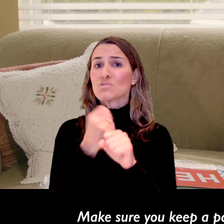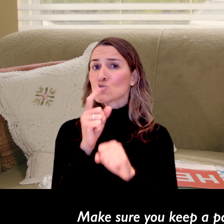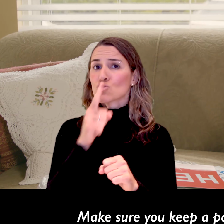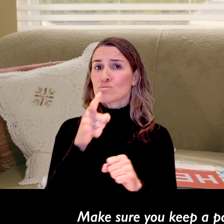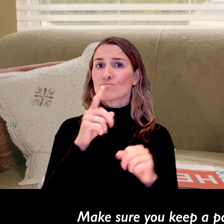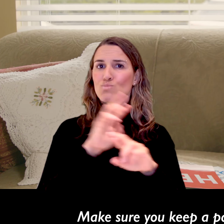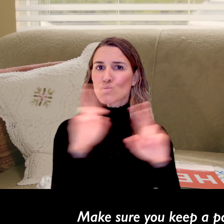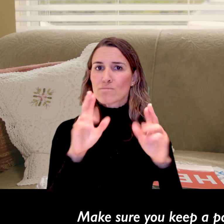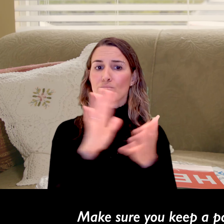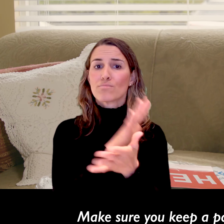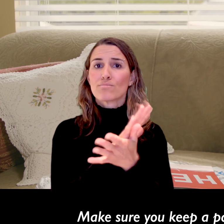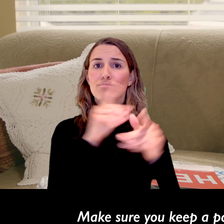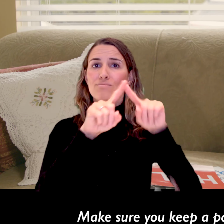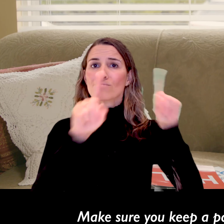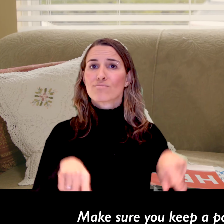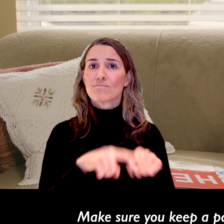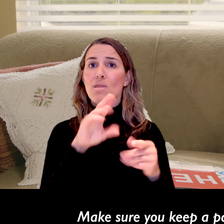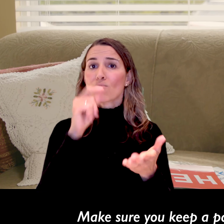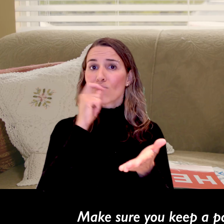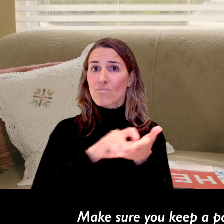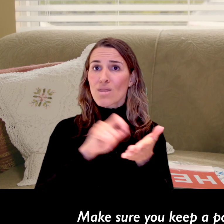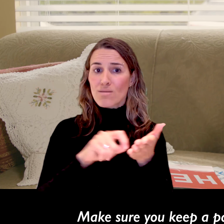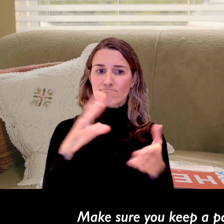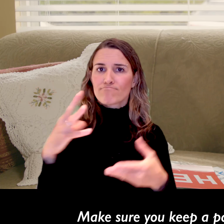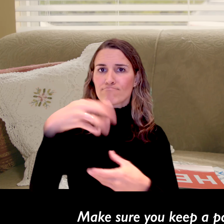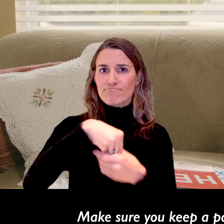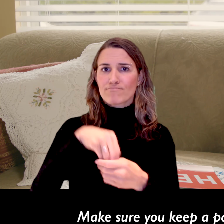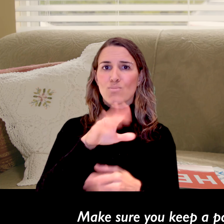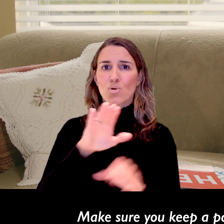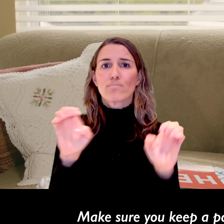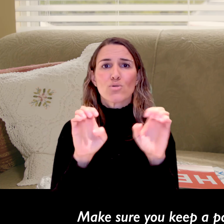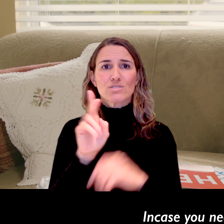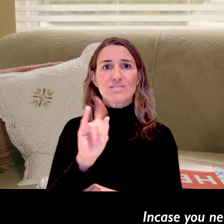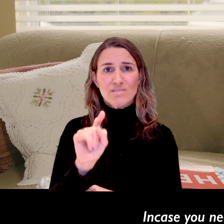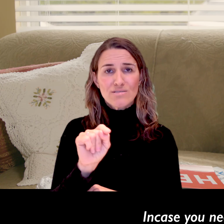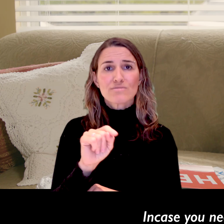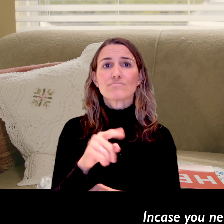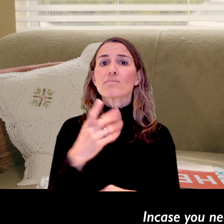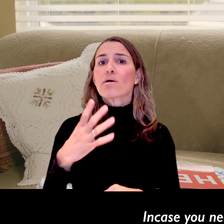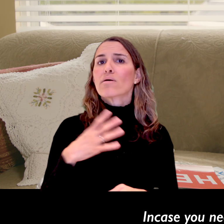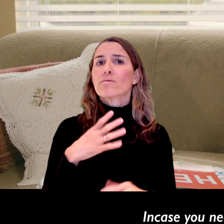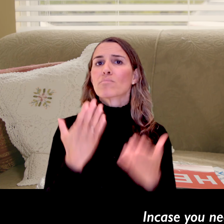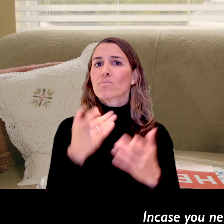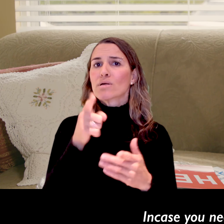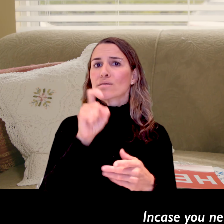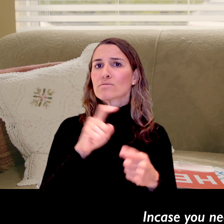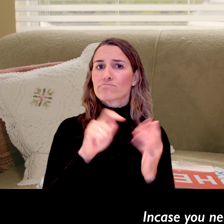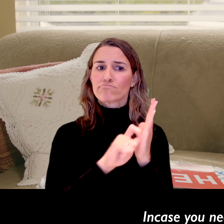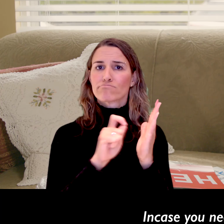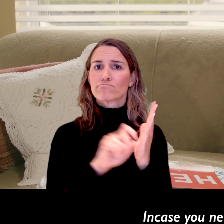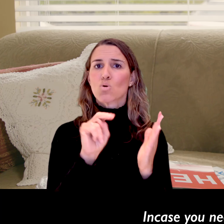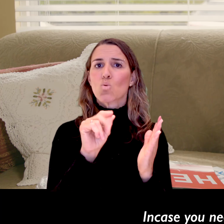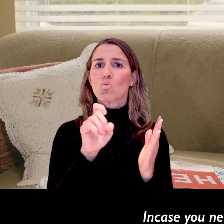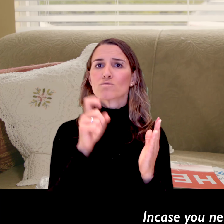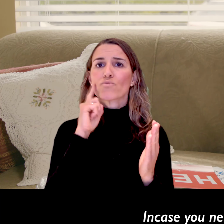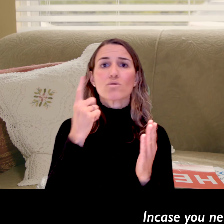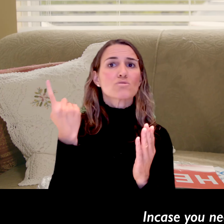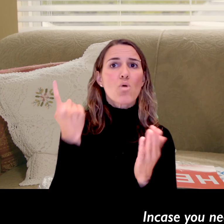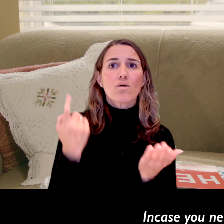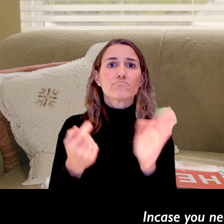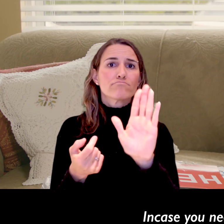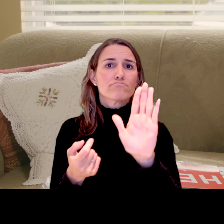Make sure you keep a pad of paper and a pen in your emergency kit in case you need to write a note for somebody.